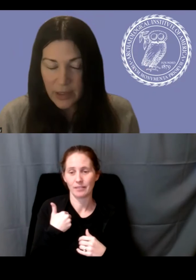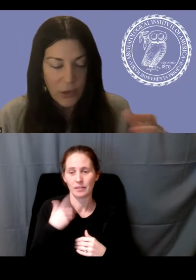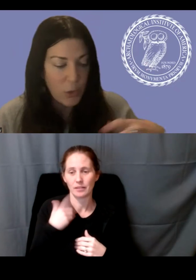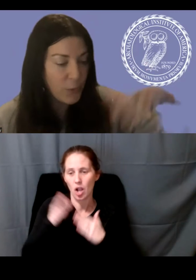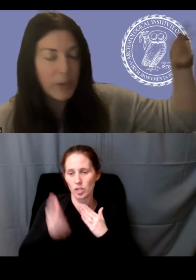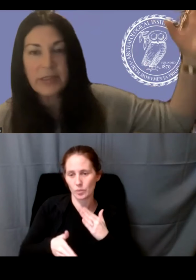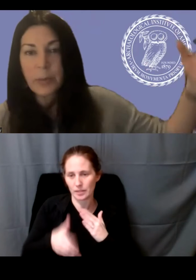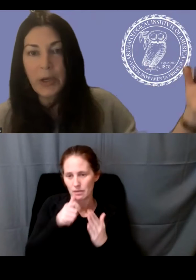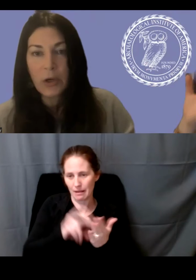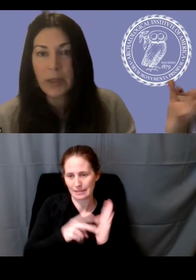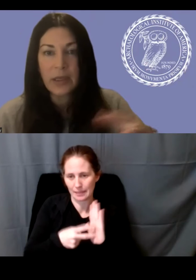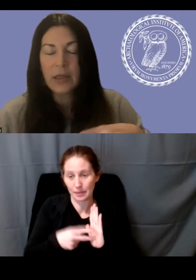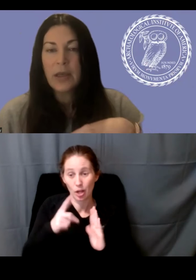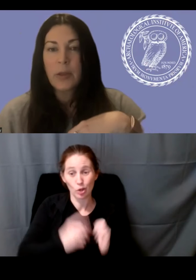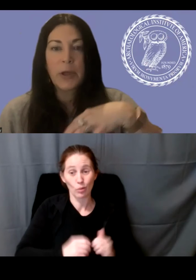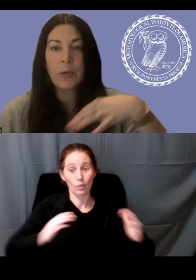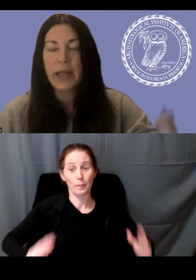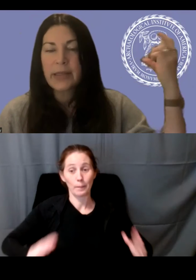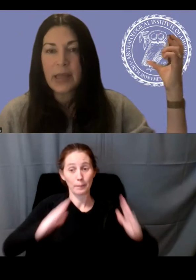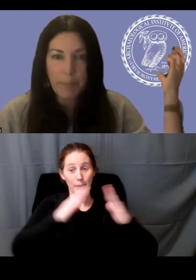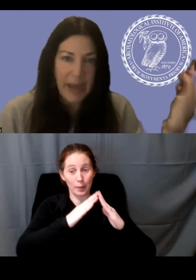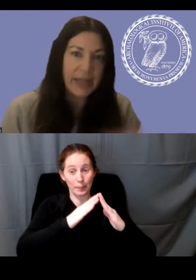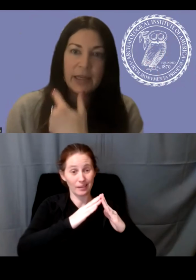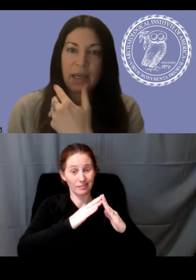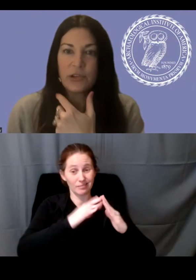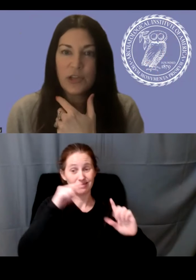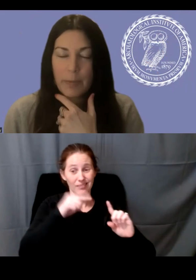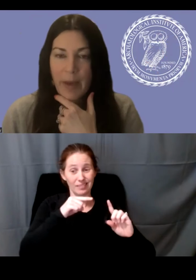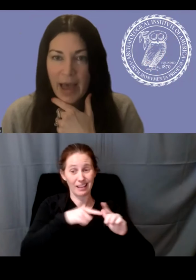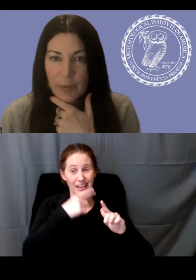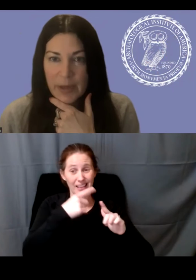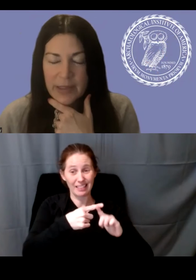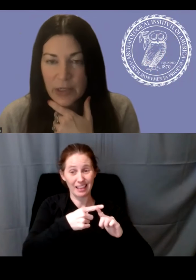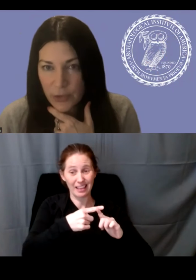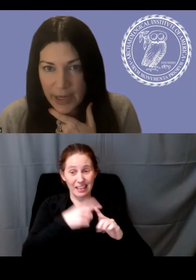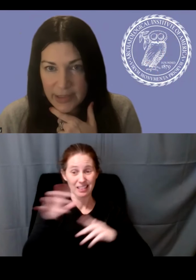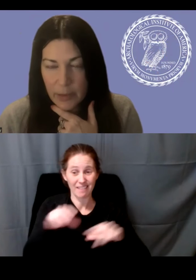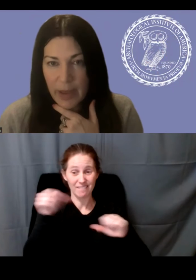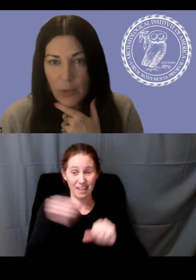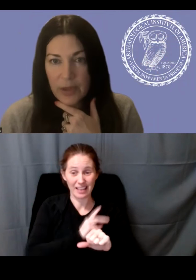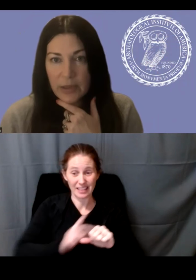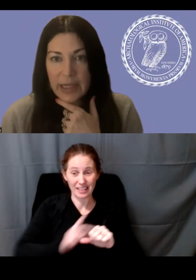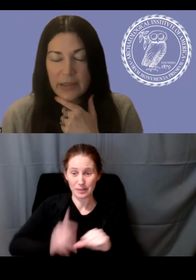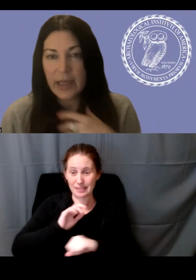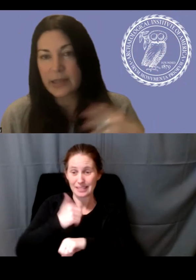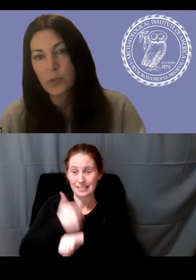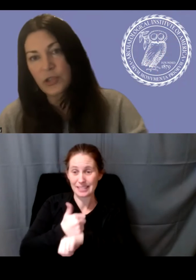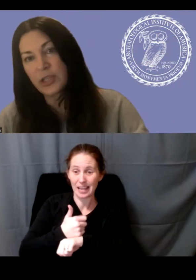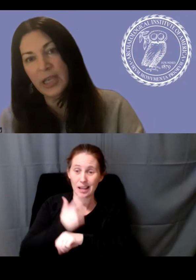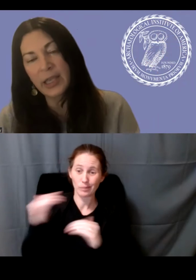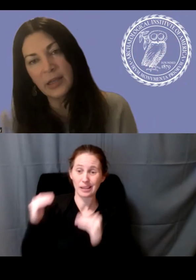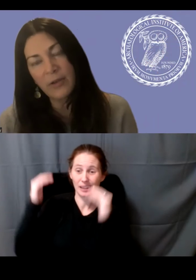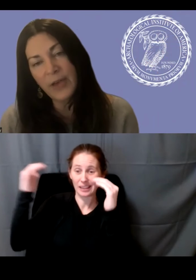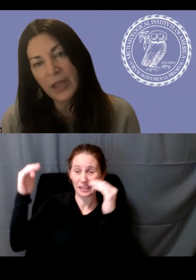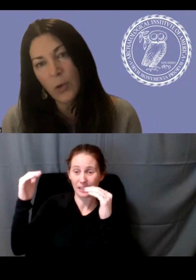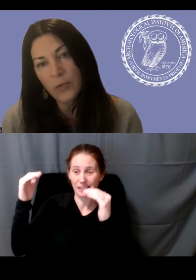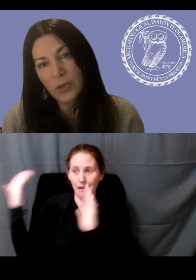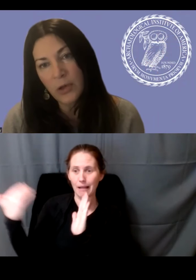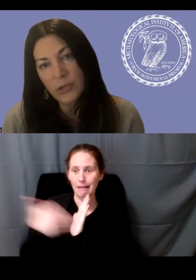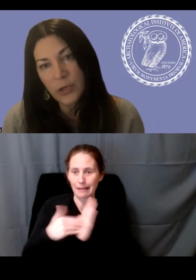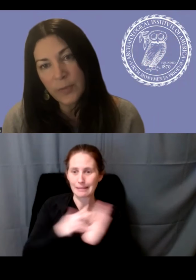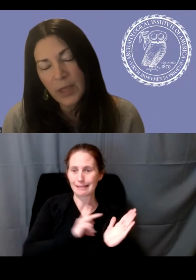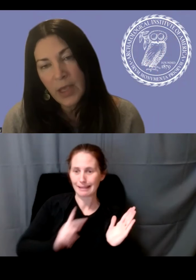right? Khufu builds the pyramid. The pyramid ends up biting kingship back because it creates an empowered elite against which the king cannot fight